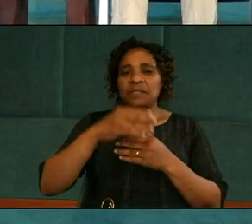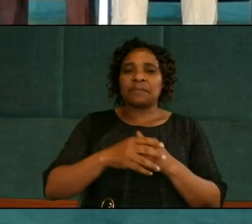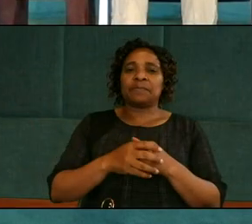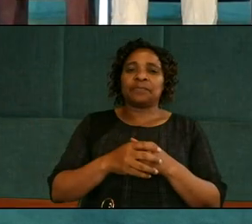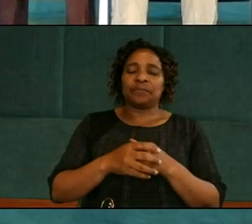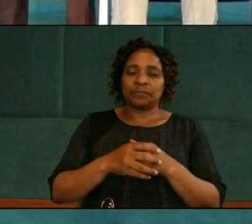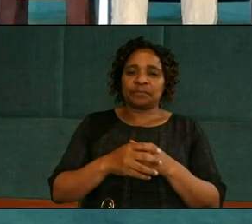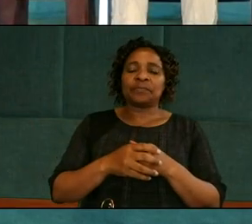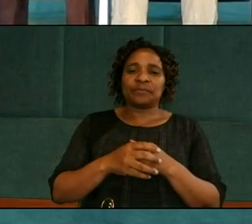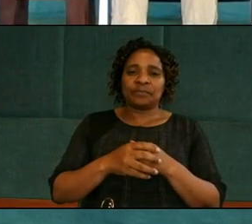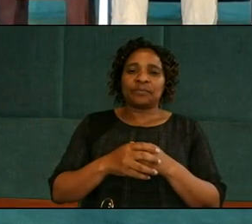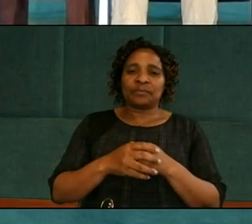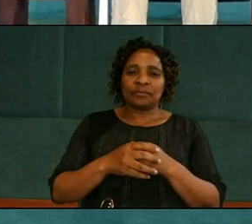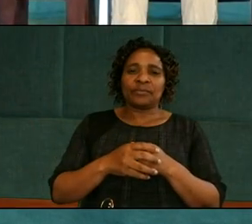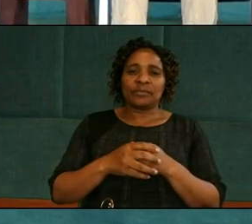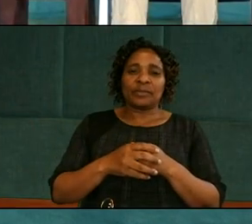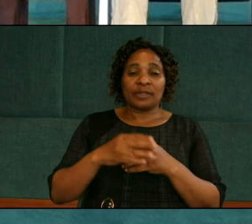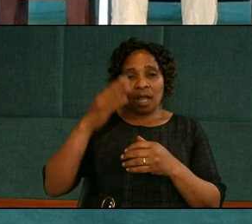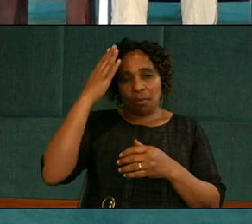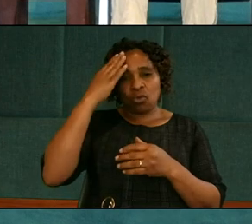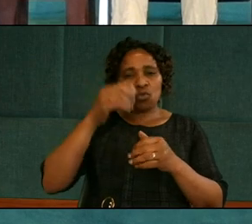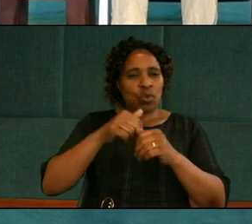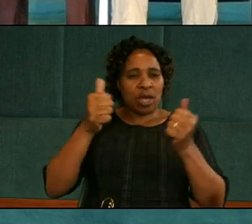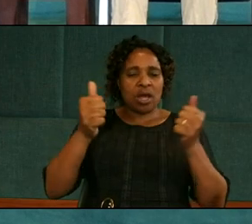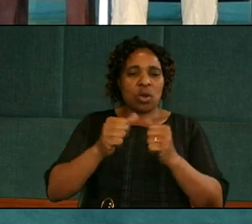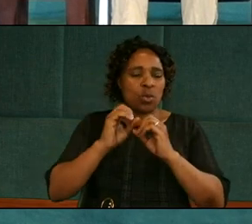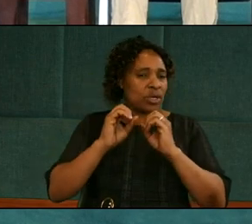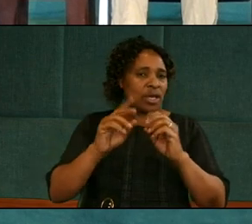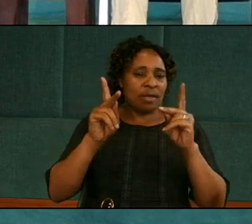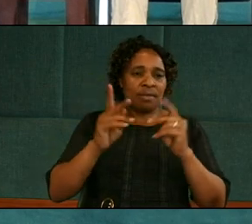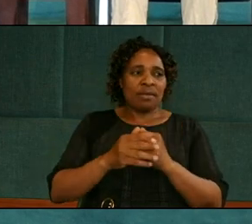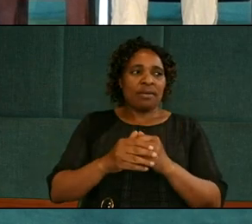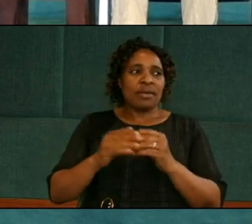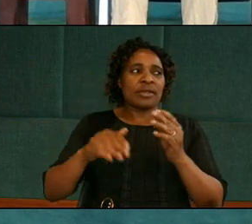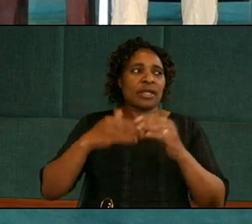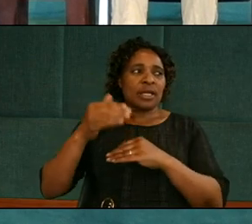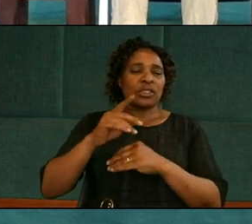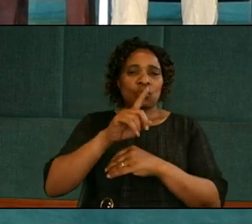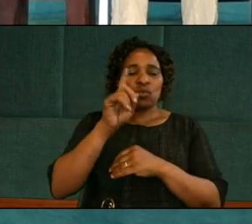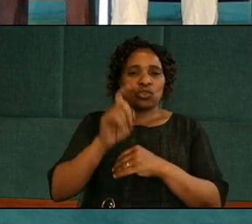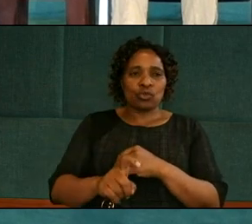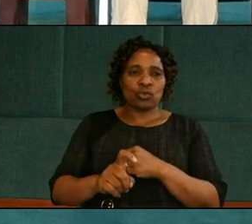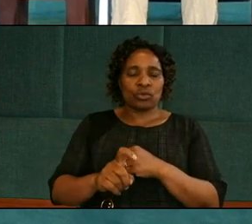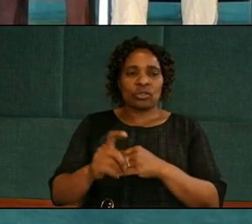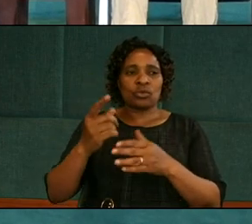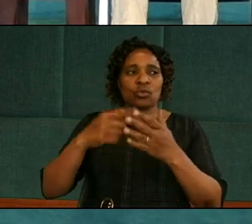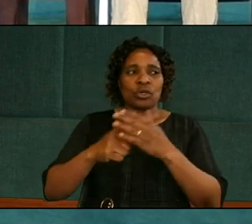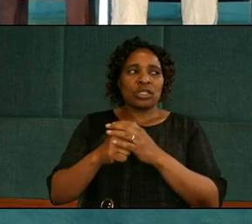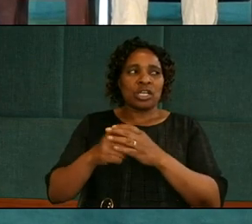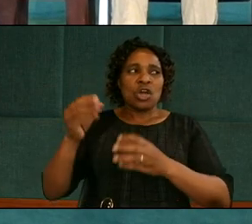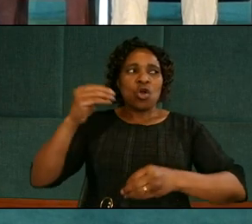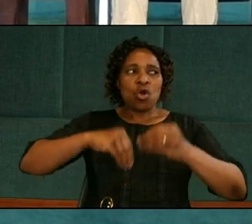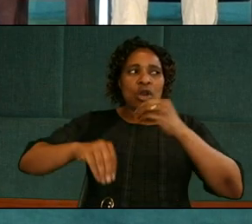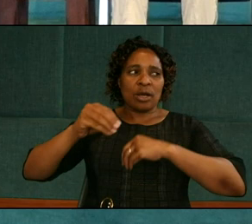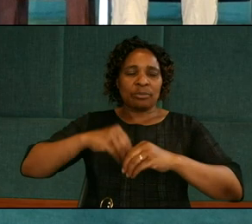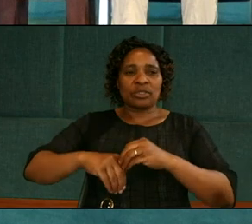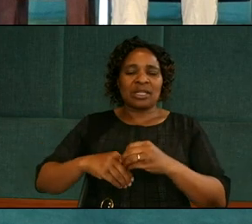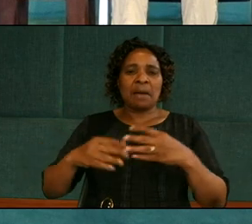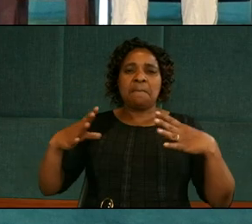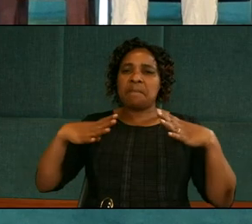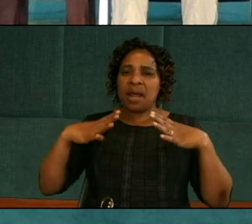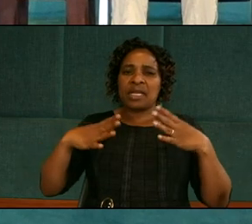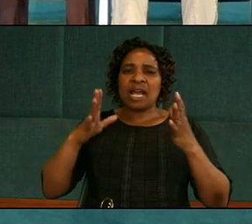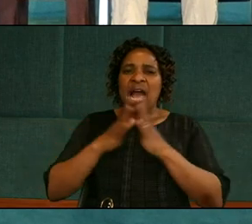They were humble. Yeah, they were humbled. All right, all right. The next question is, corruption, pride,